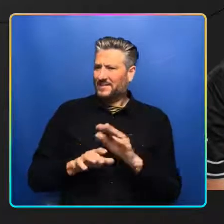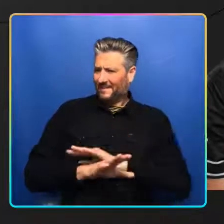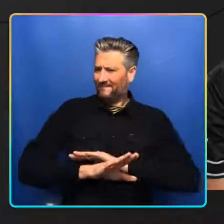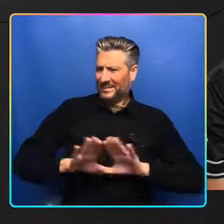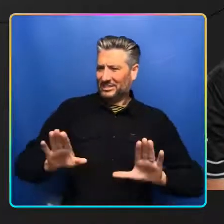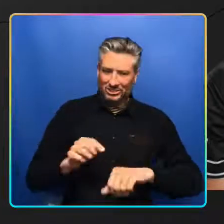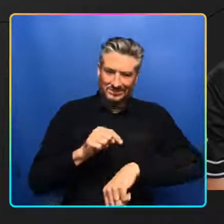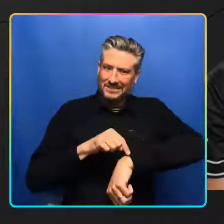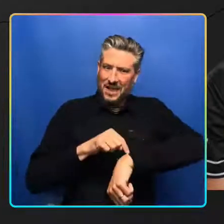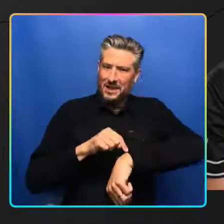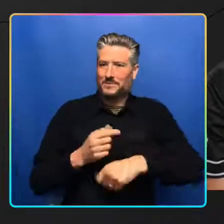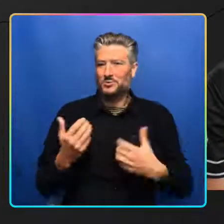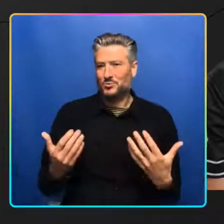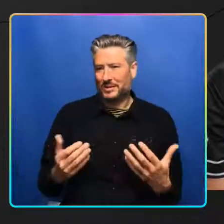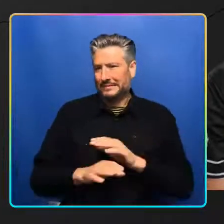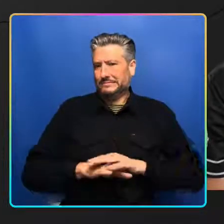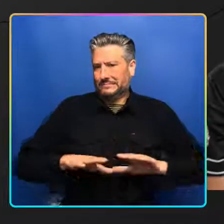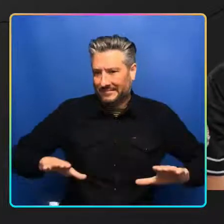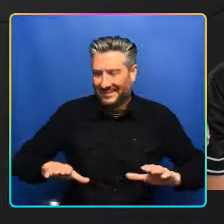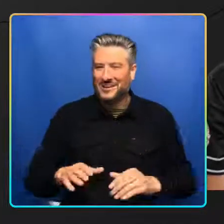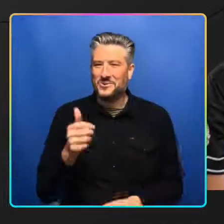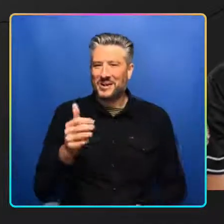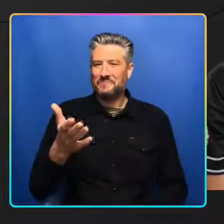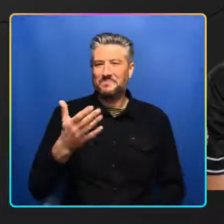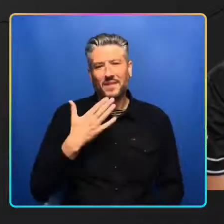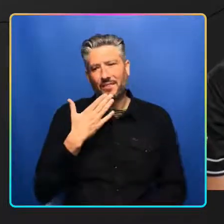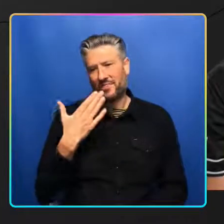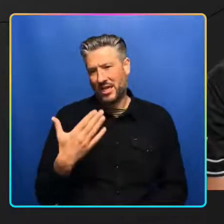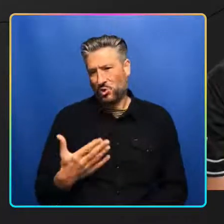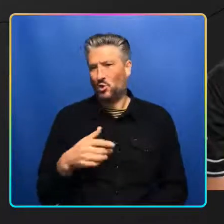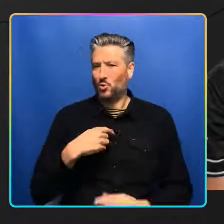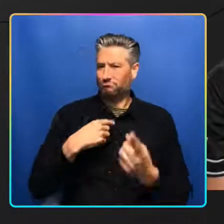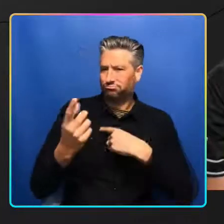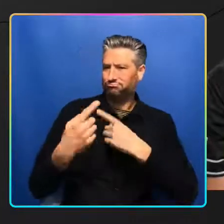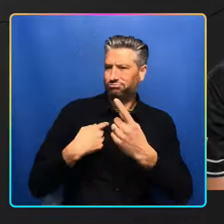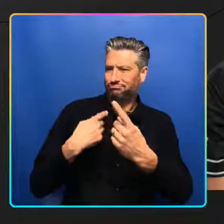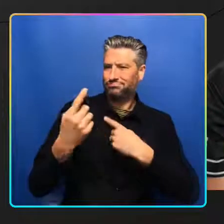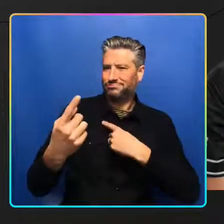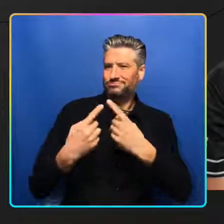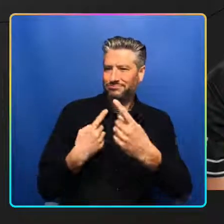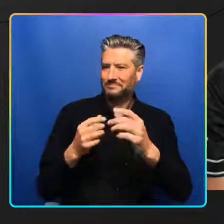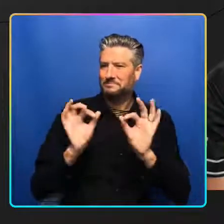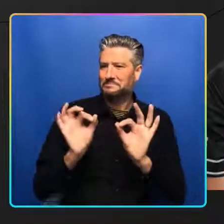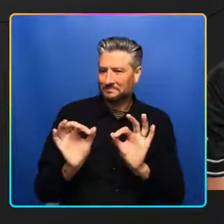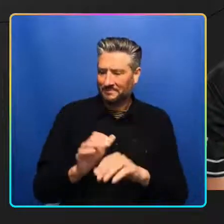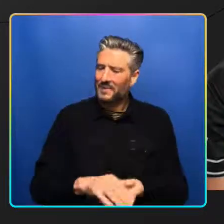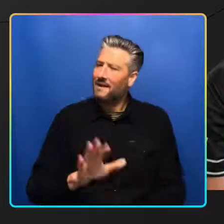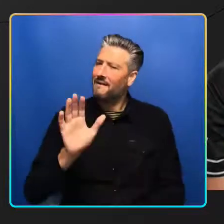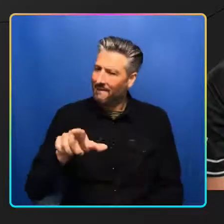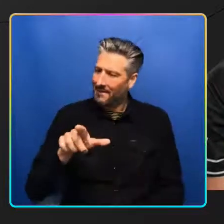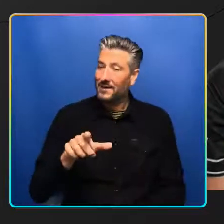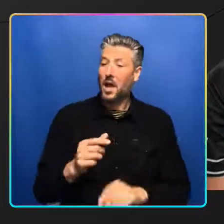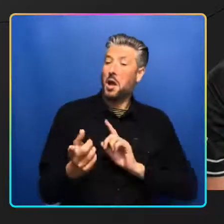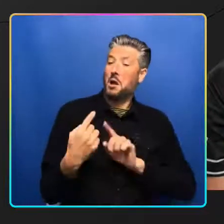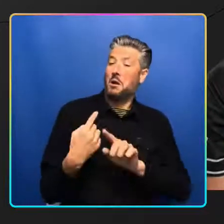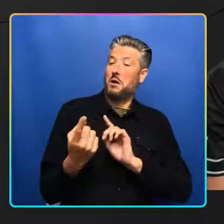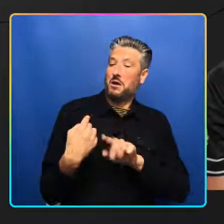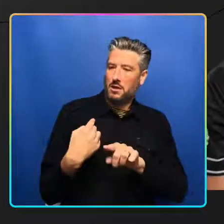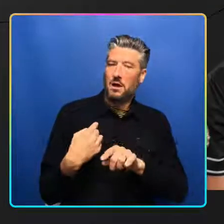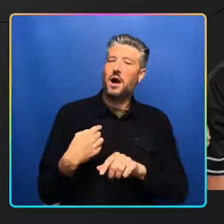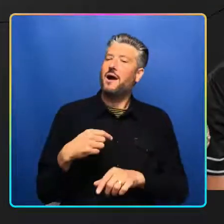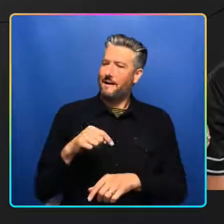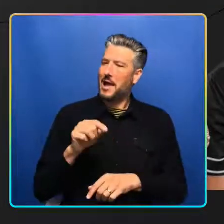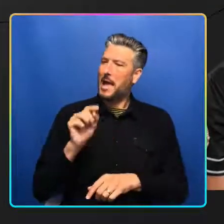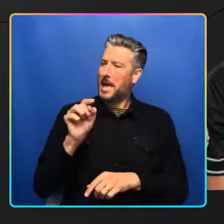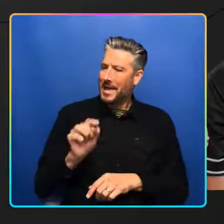but thank you so much, all those answers. So some were quite similar to